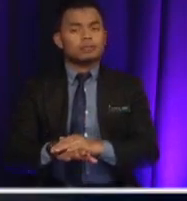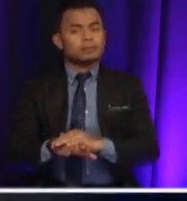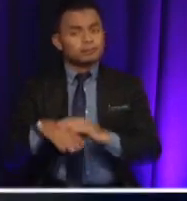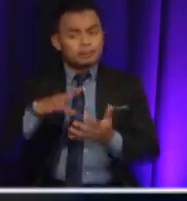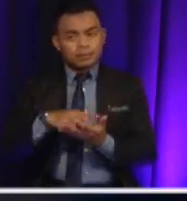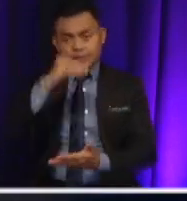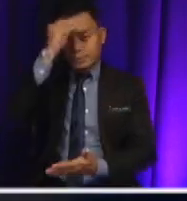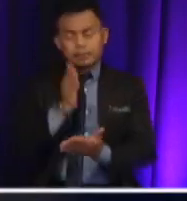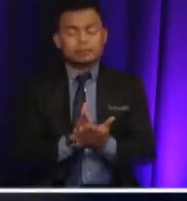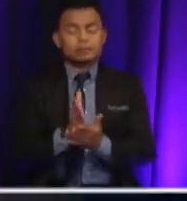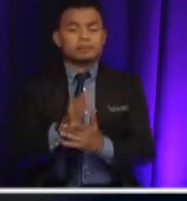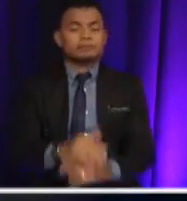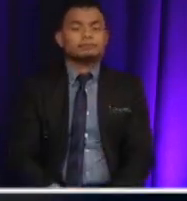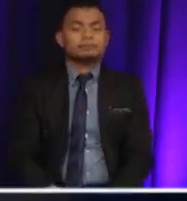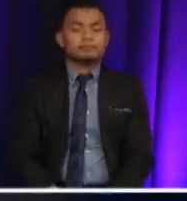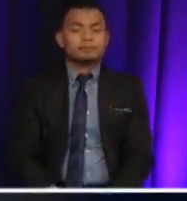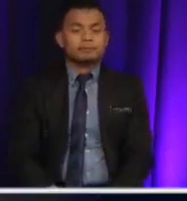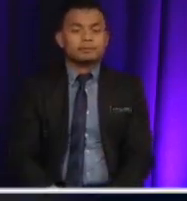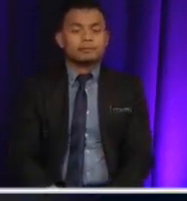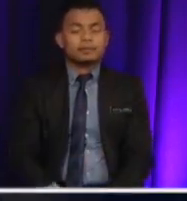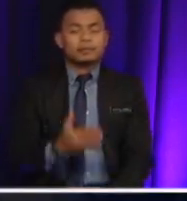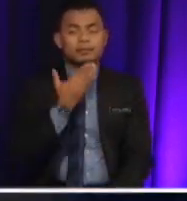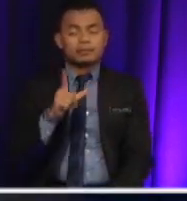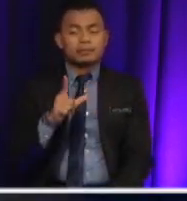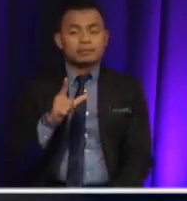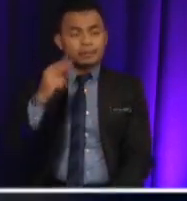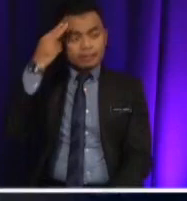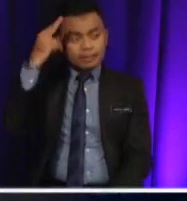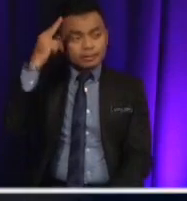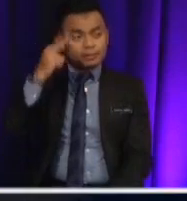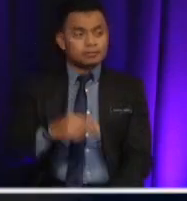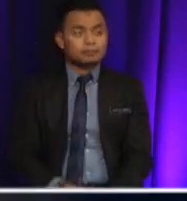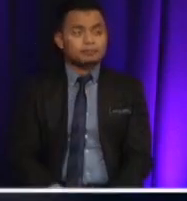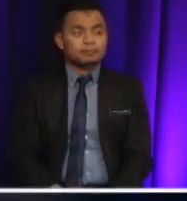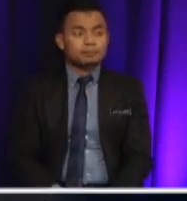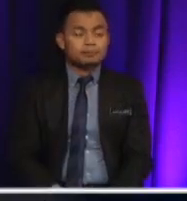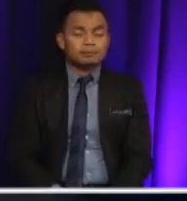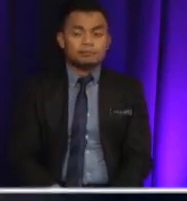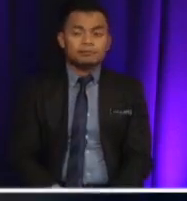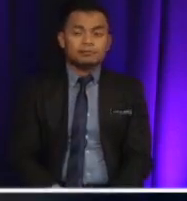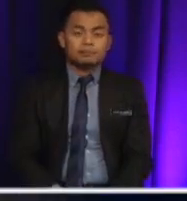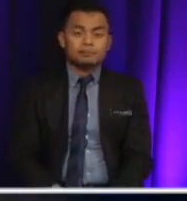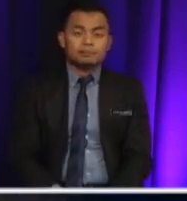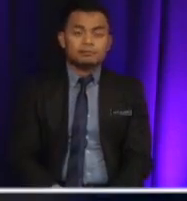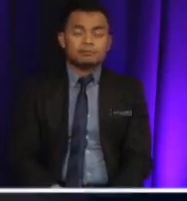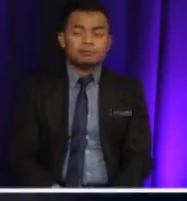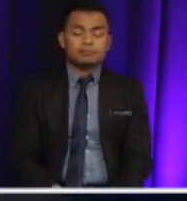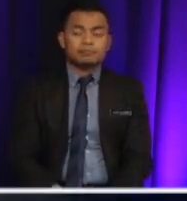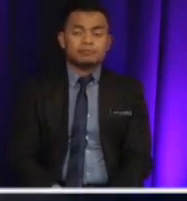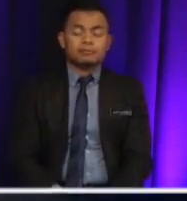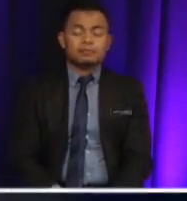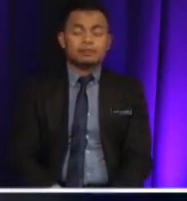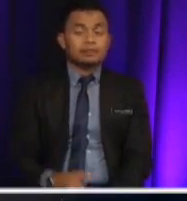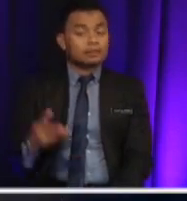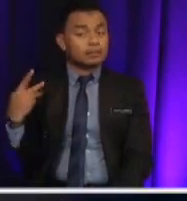today? Okay. Hello, Tivia. So, can we speak about the poem that I was reading